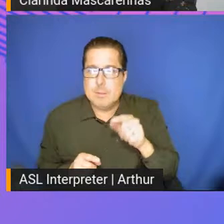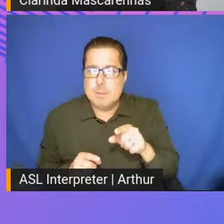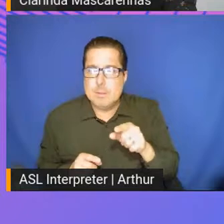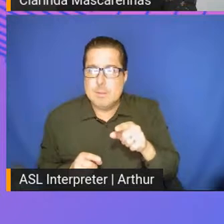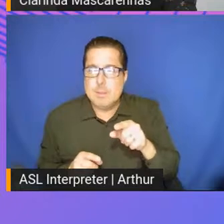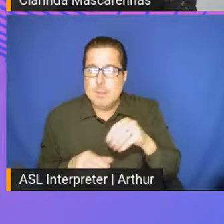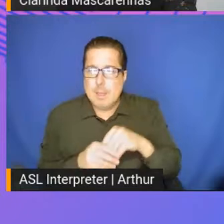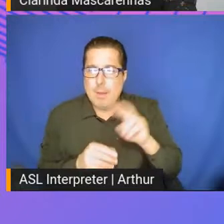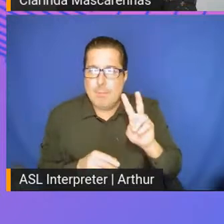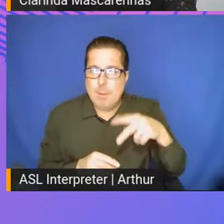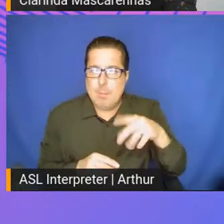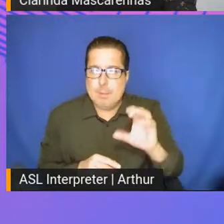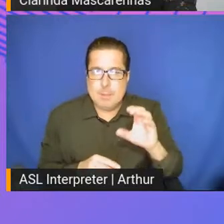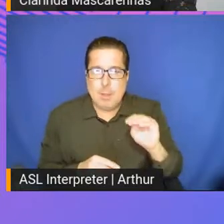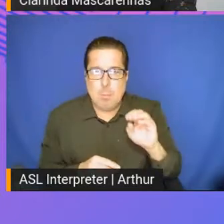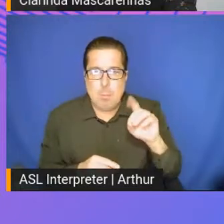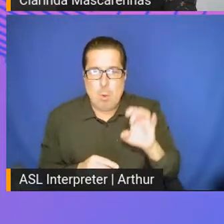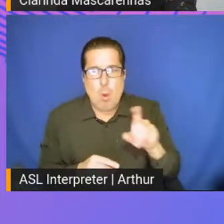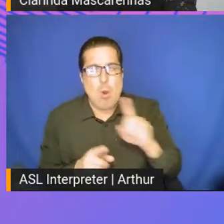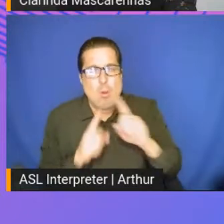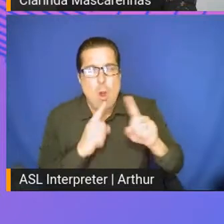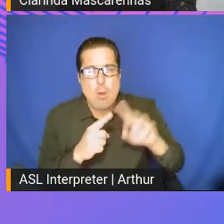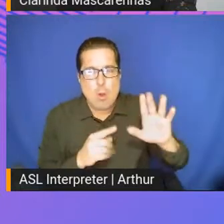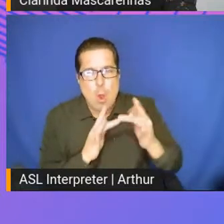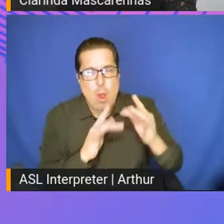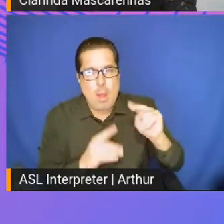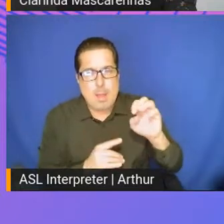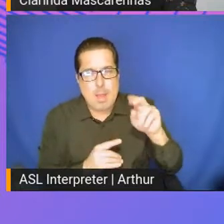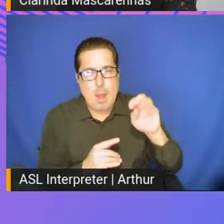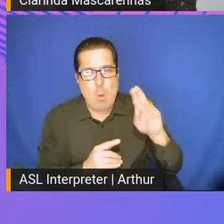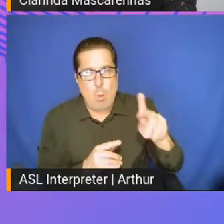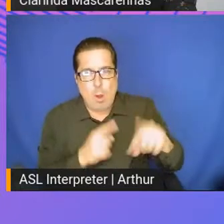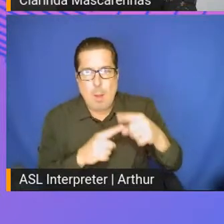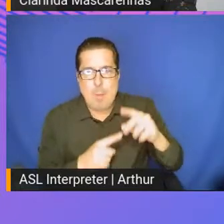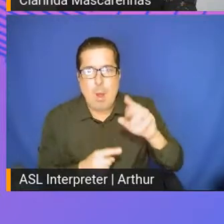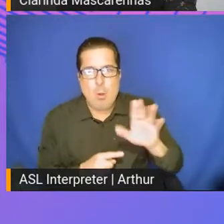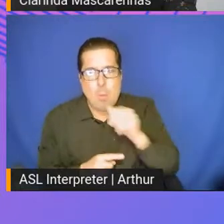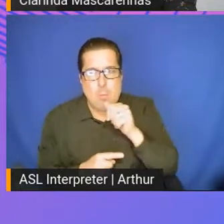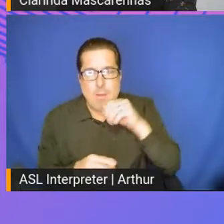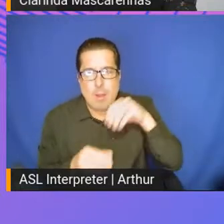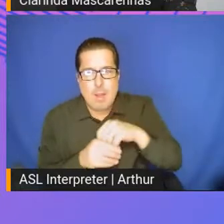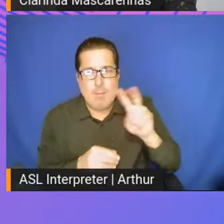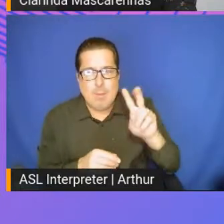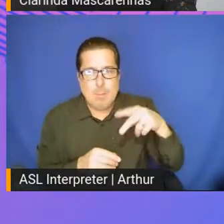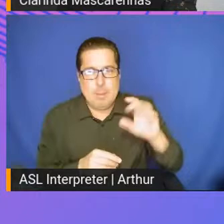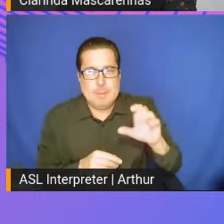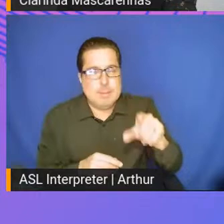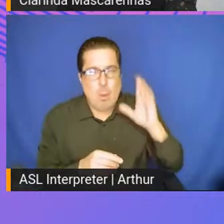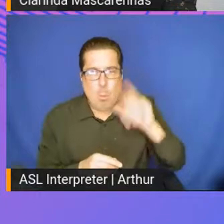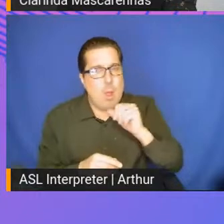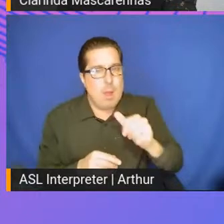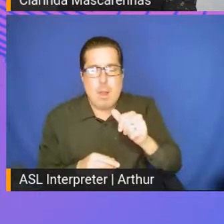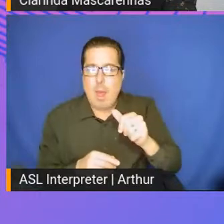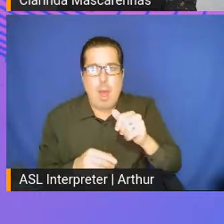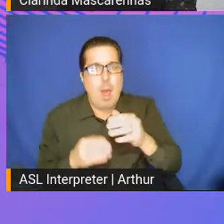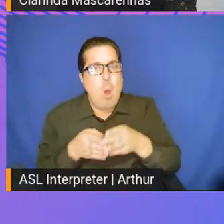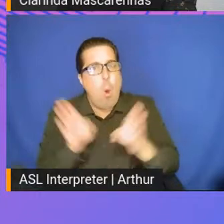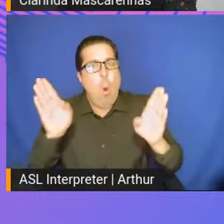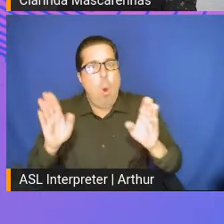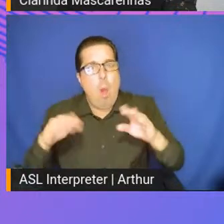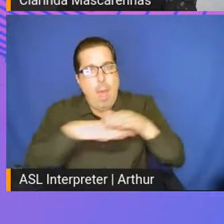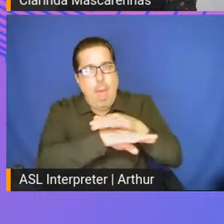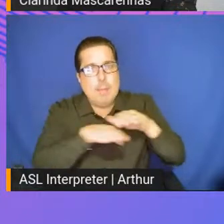private VPC network. That way, it's not over the internet. You will be more secure and